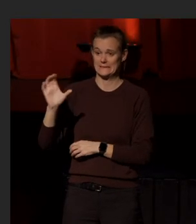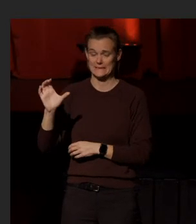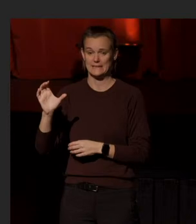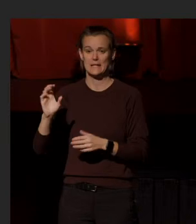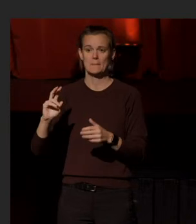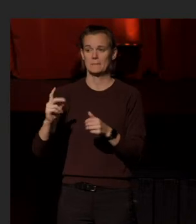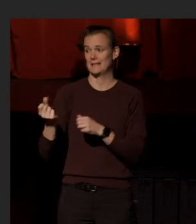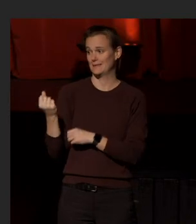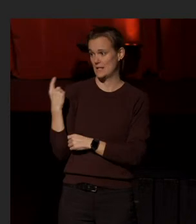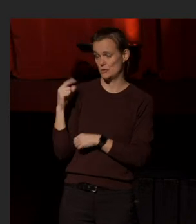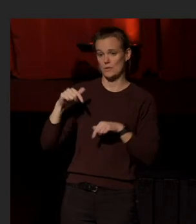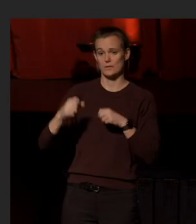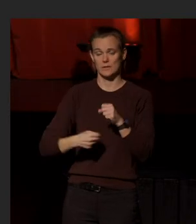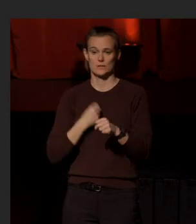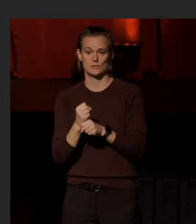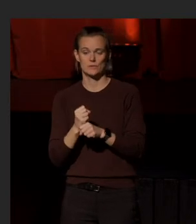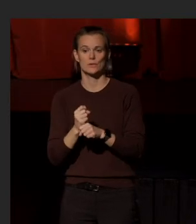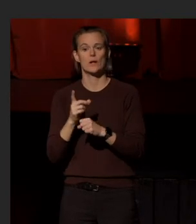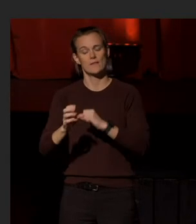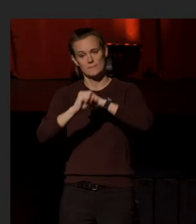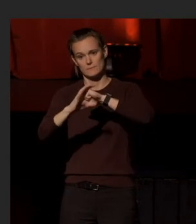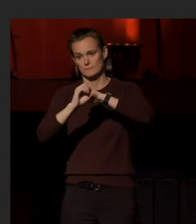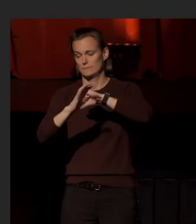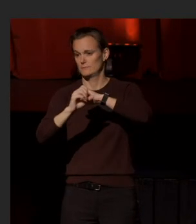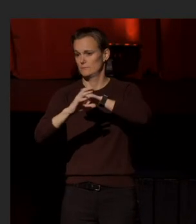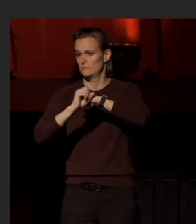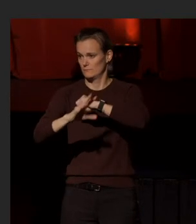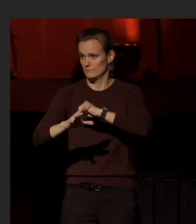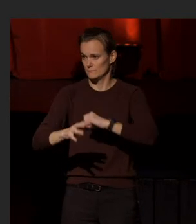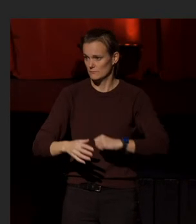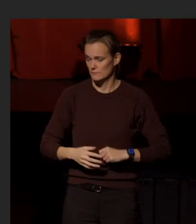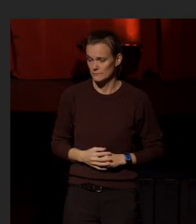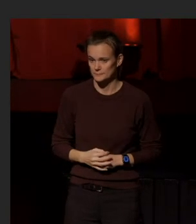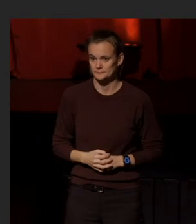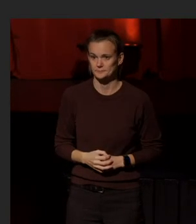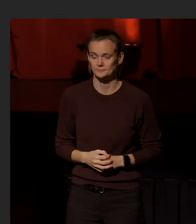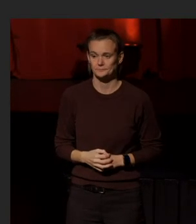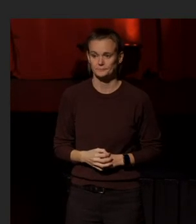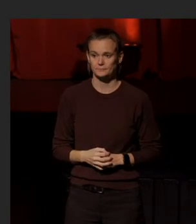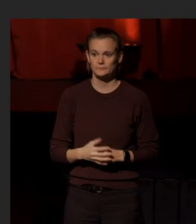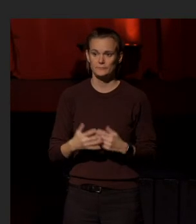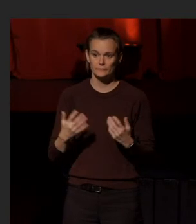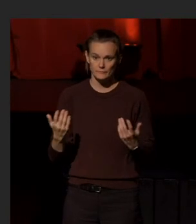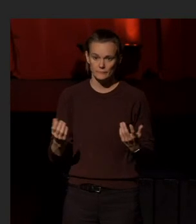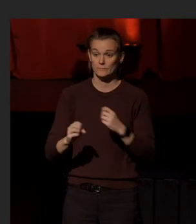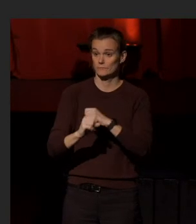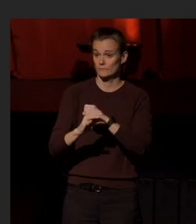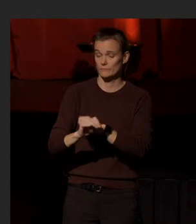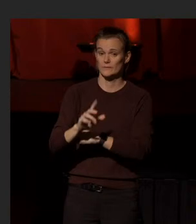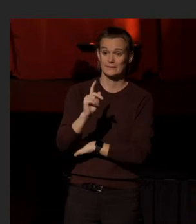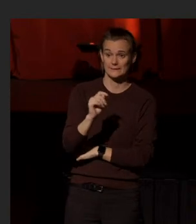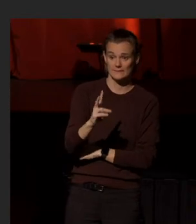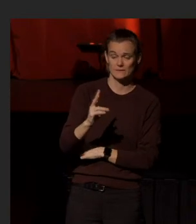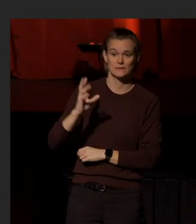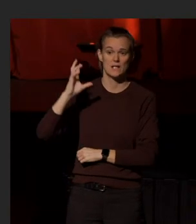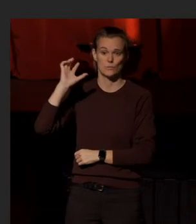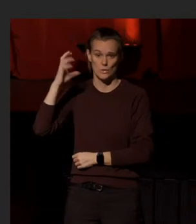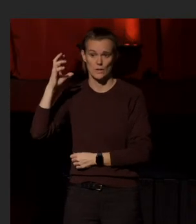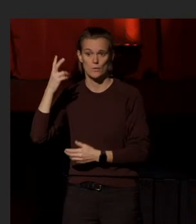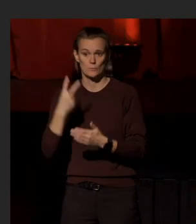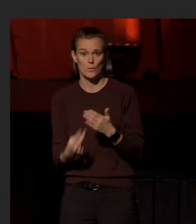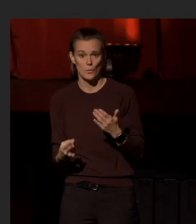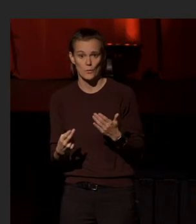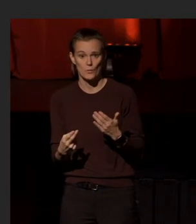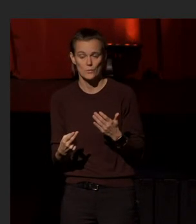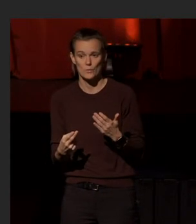Scotia has supported us in marketing the Stanfield Conversation to their audiences via their television and radio broadcasts, through